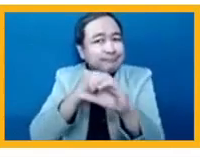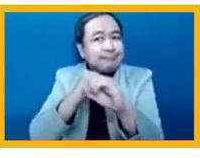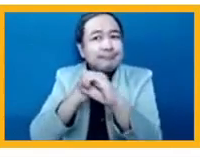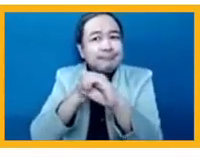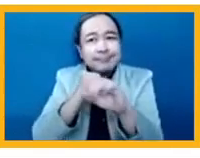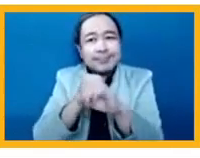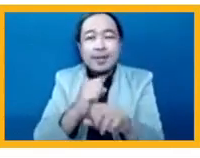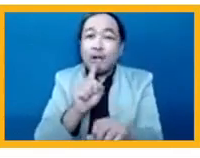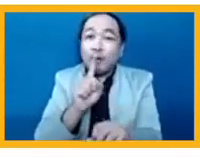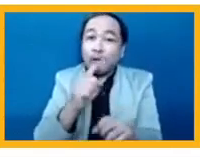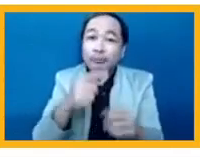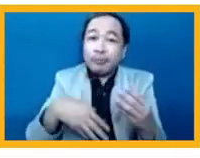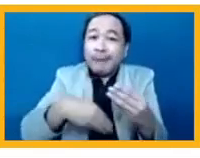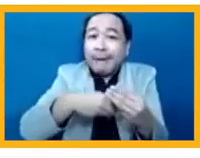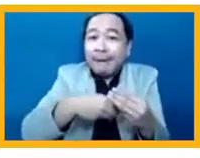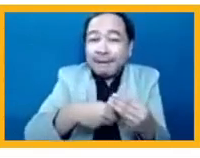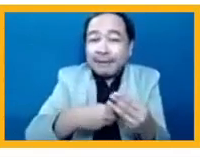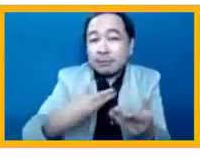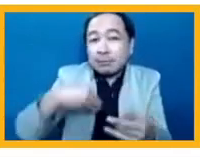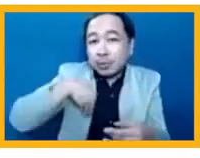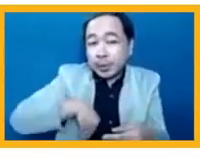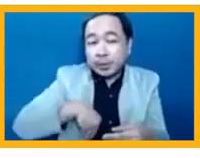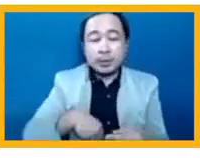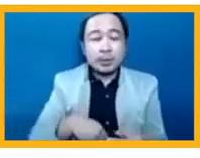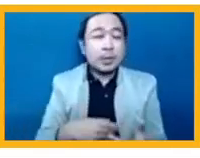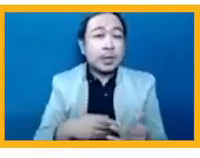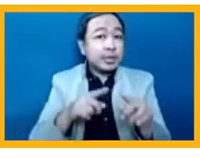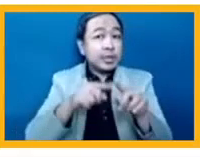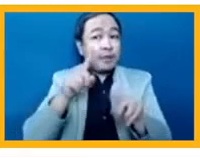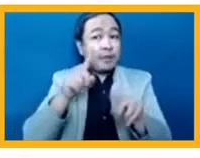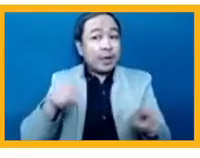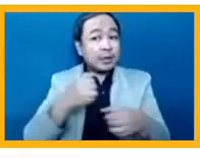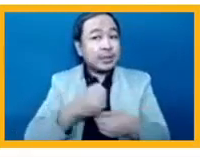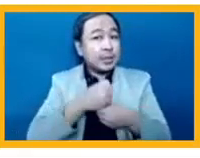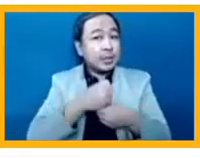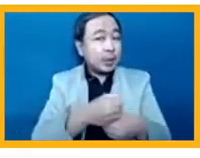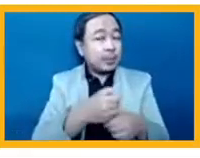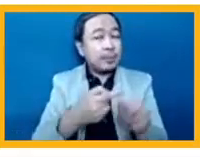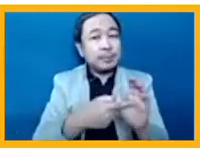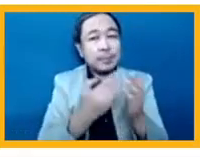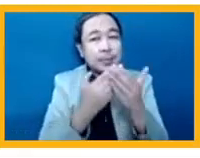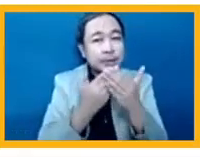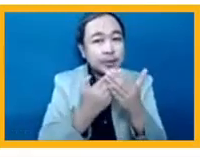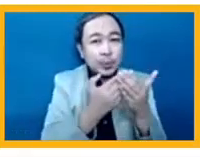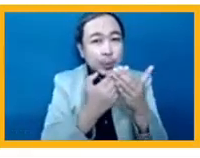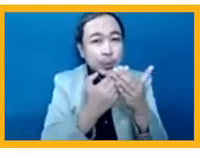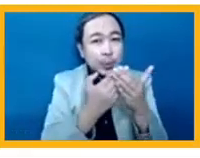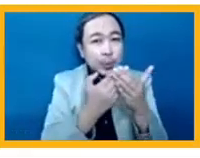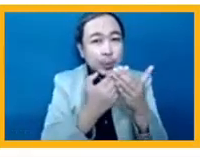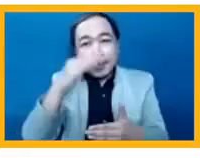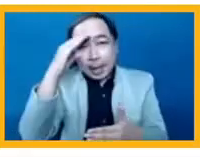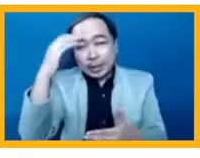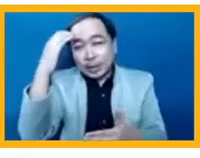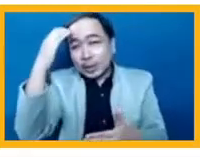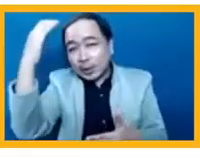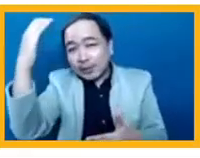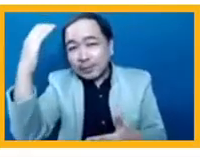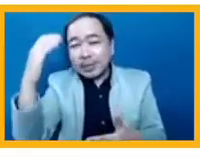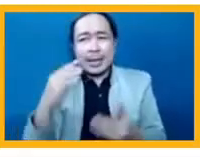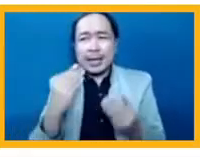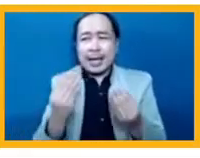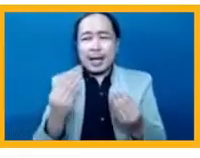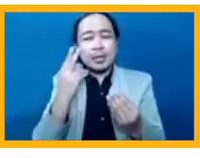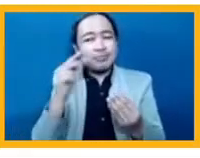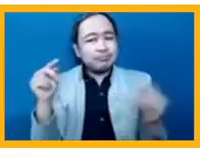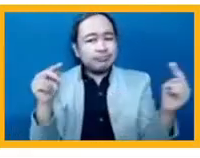such a scenario, stakeholders such as schools, parents, governments, investors feel the need for a systematic quality evaluation to